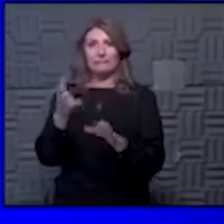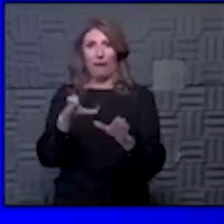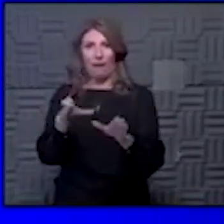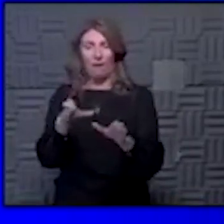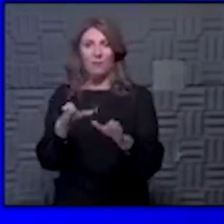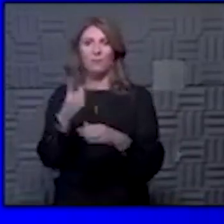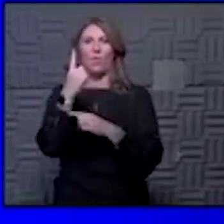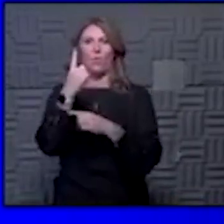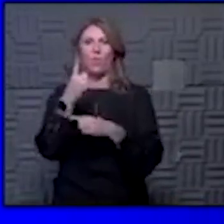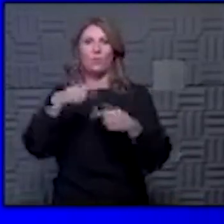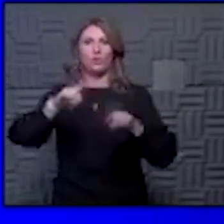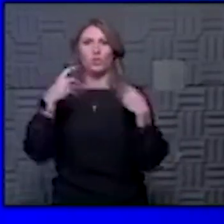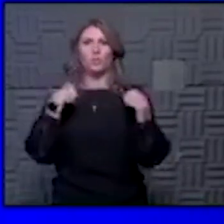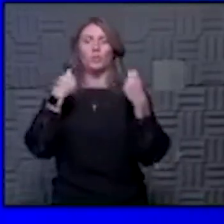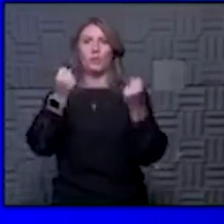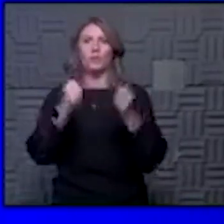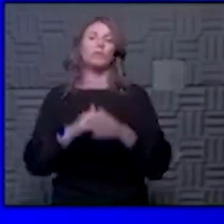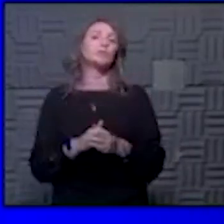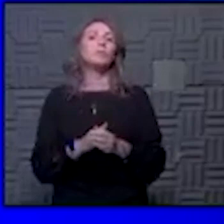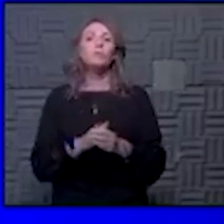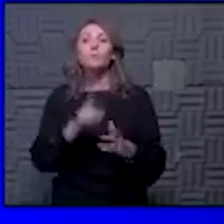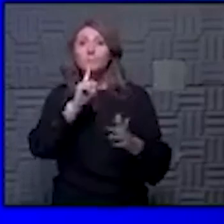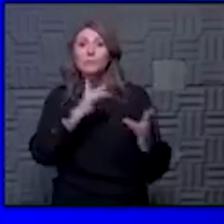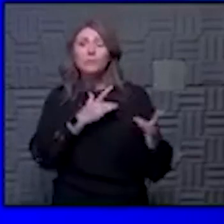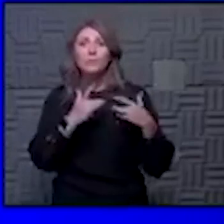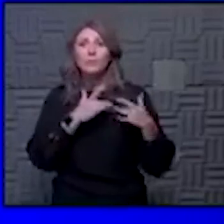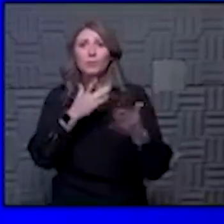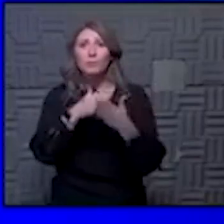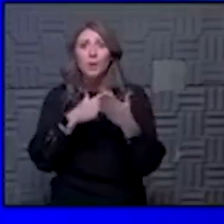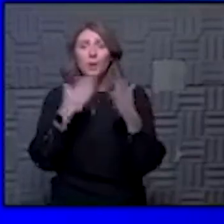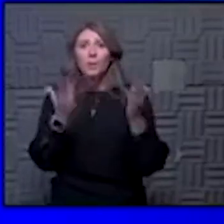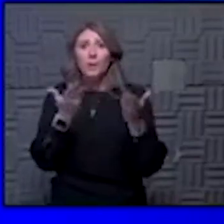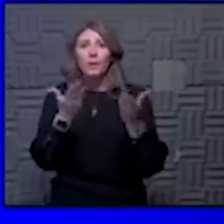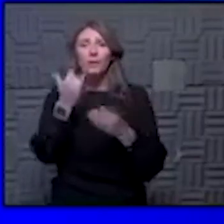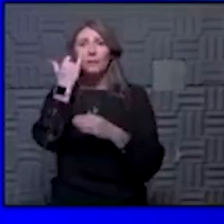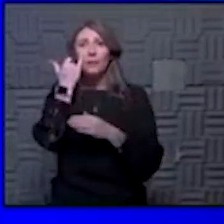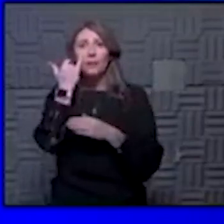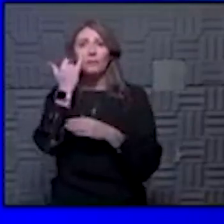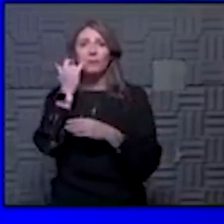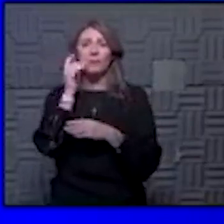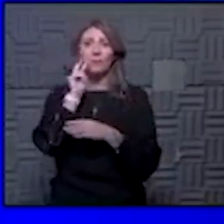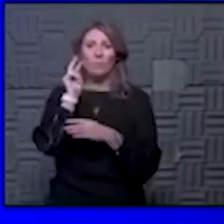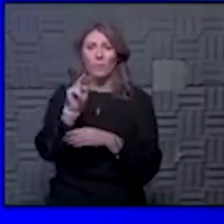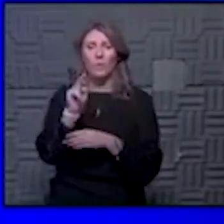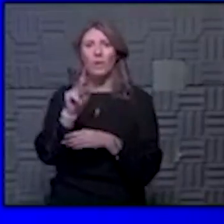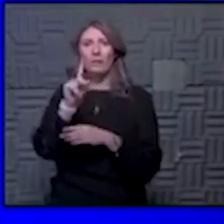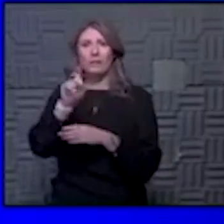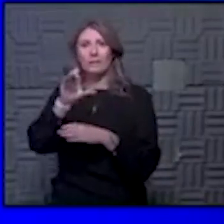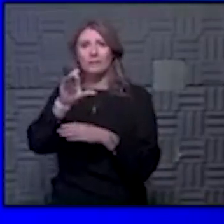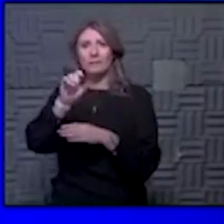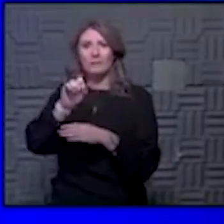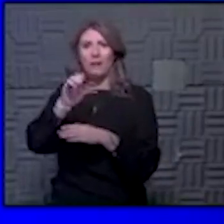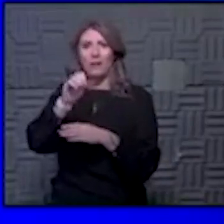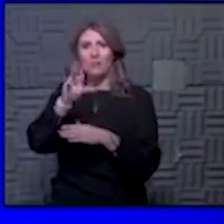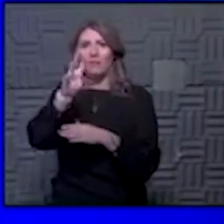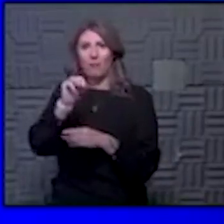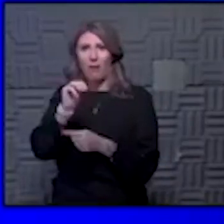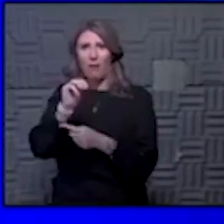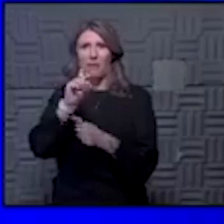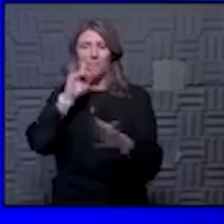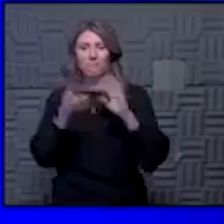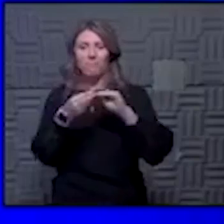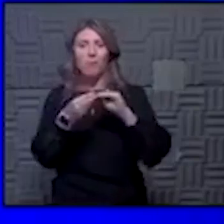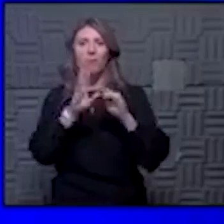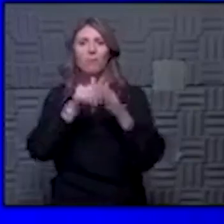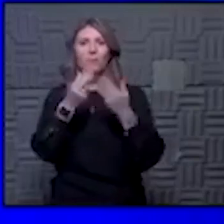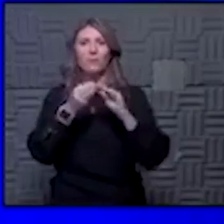1 is in that recovery phase. I think the real concerning part, though, is if you look at kansascity.com that accumulates the numbers for